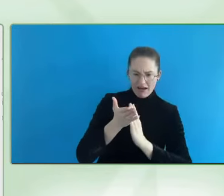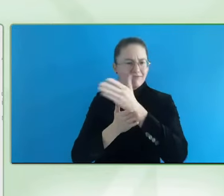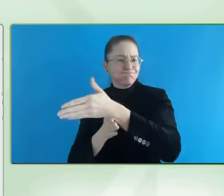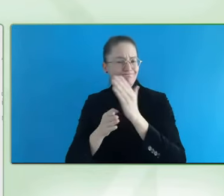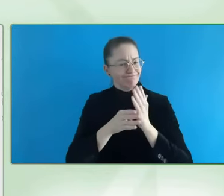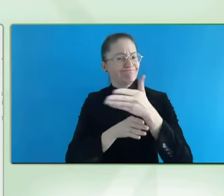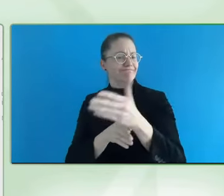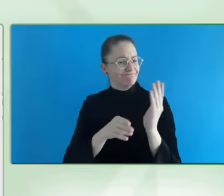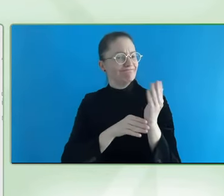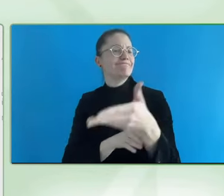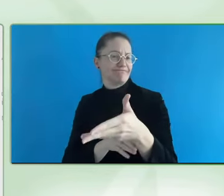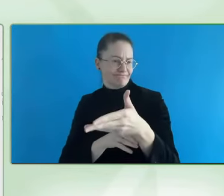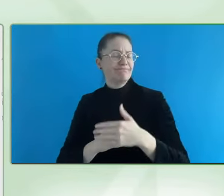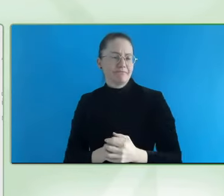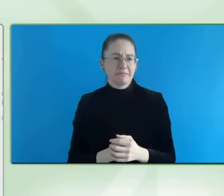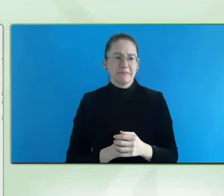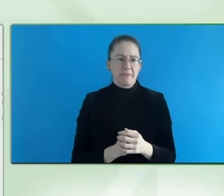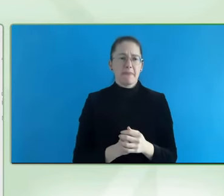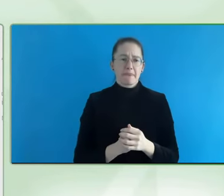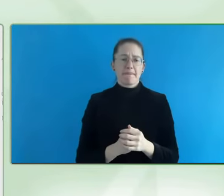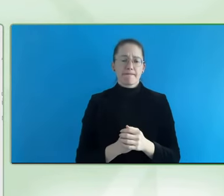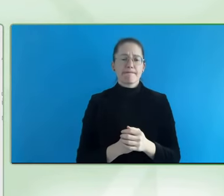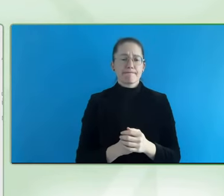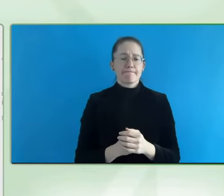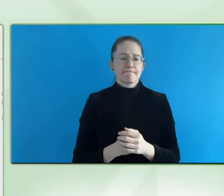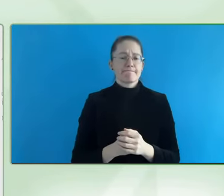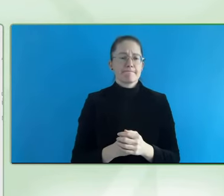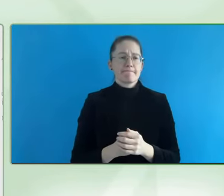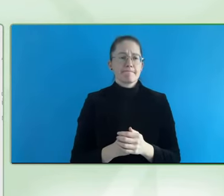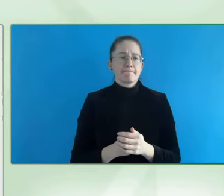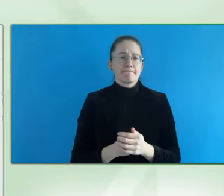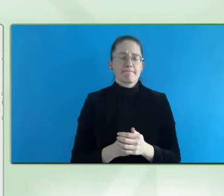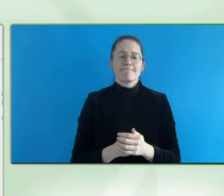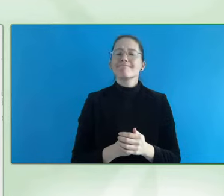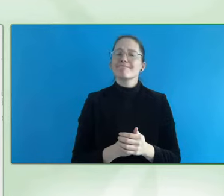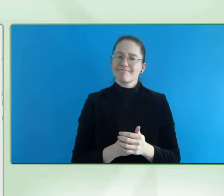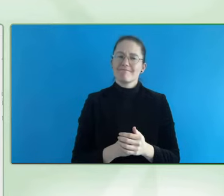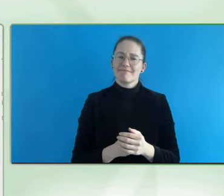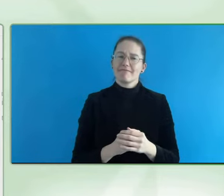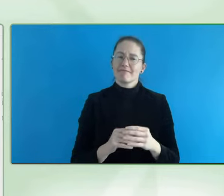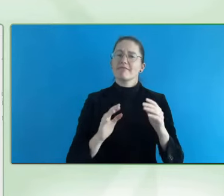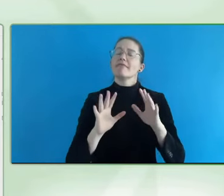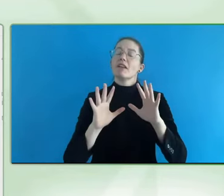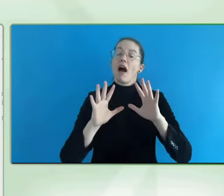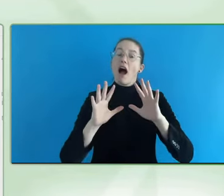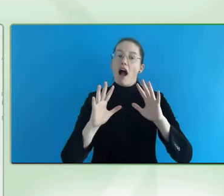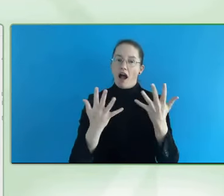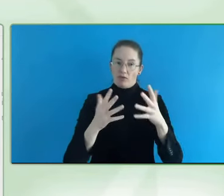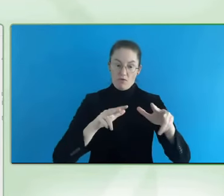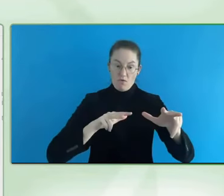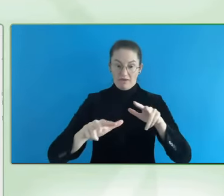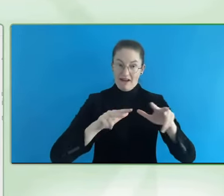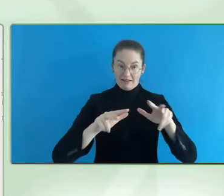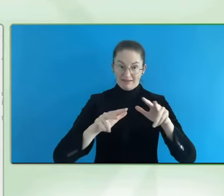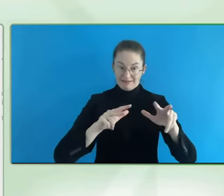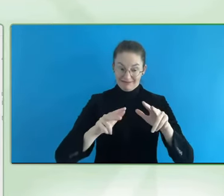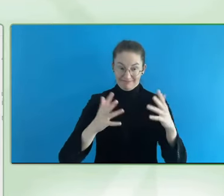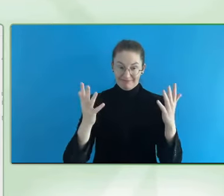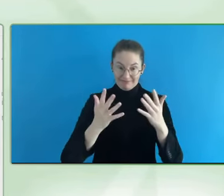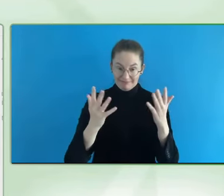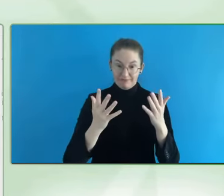from the World Health Organization, ICF classification.